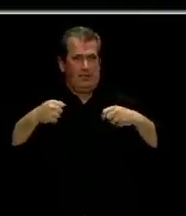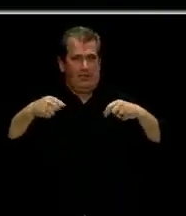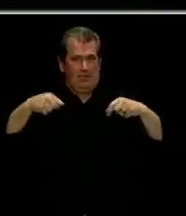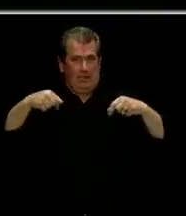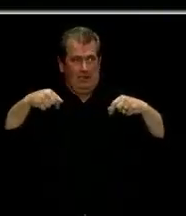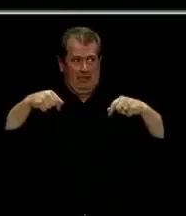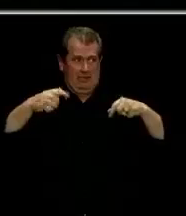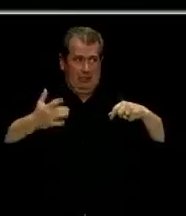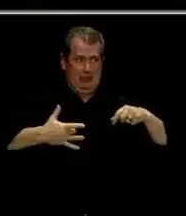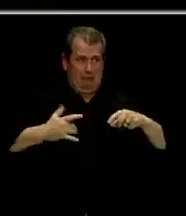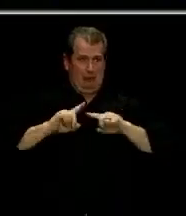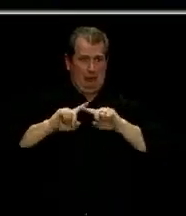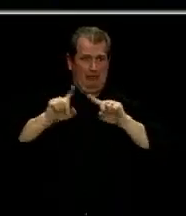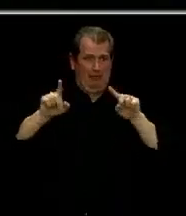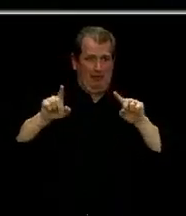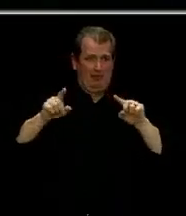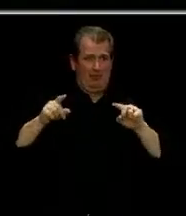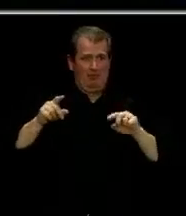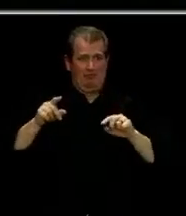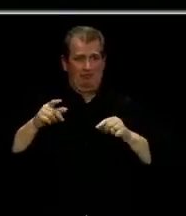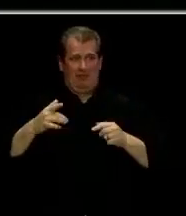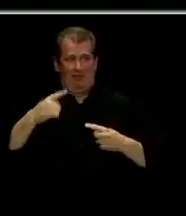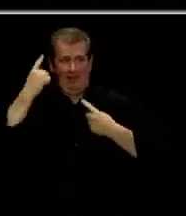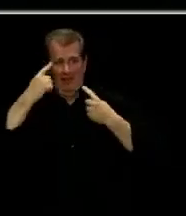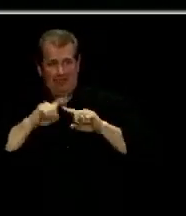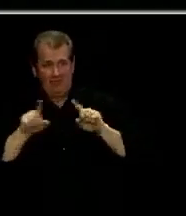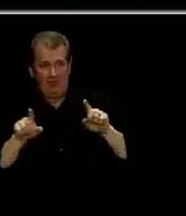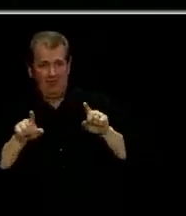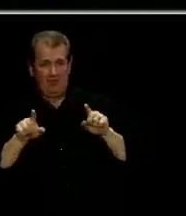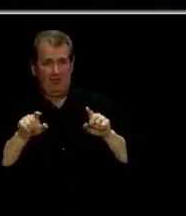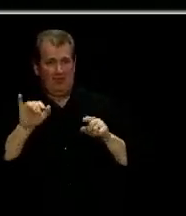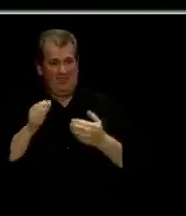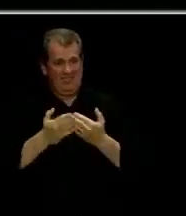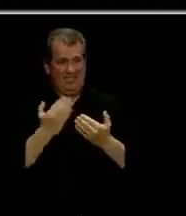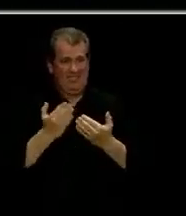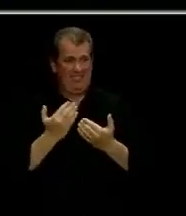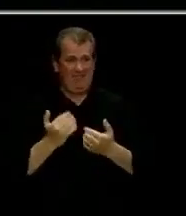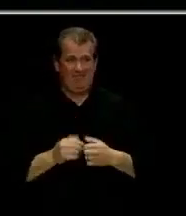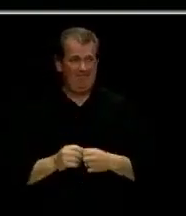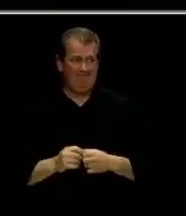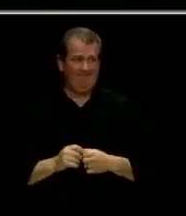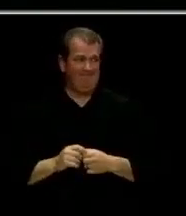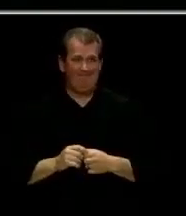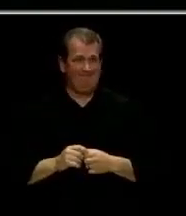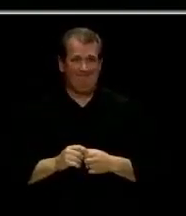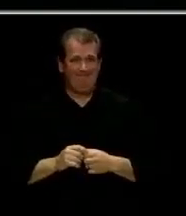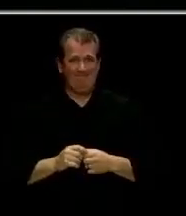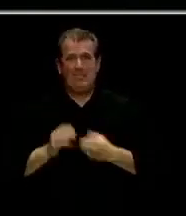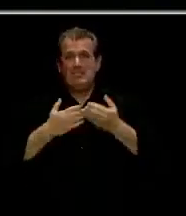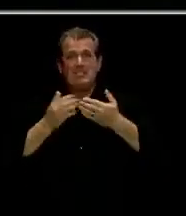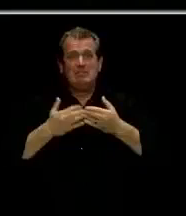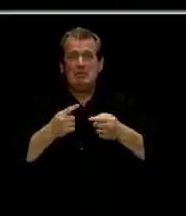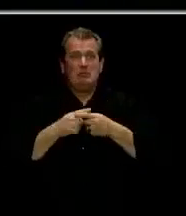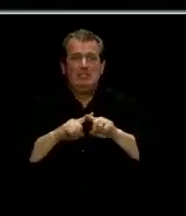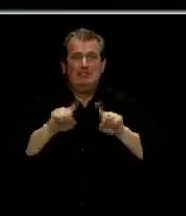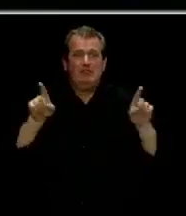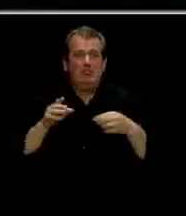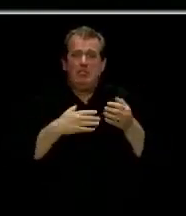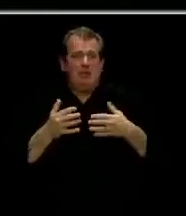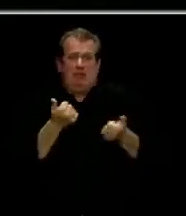different, and it's not easy to be different. Whatever that difference is, it's not easy to be different, and